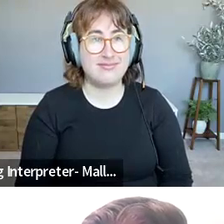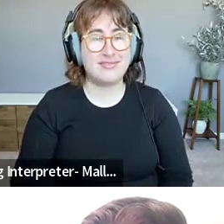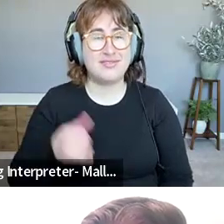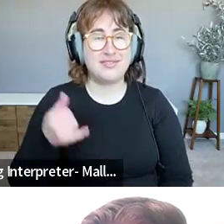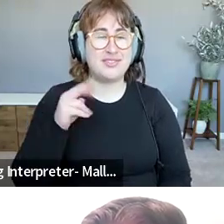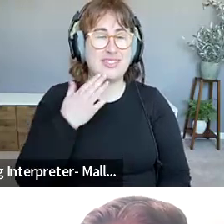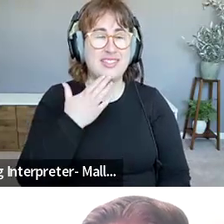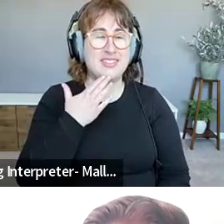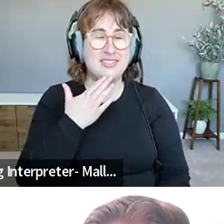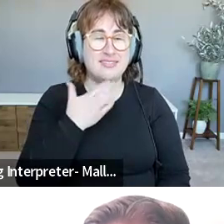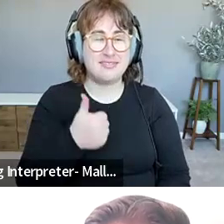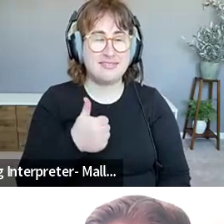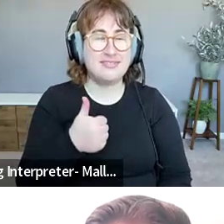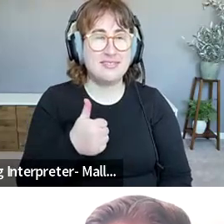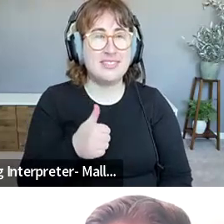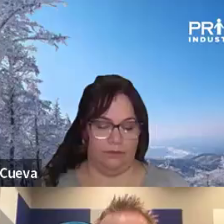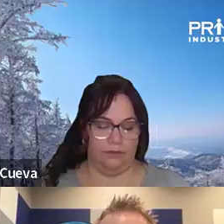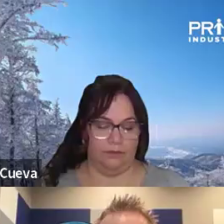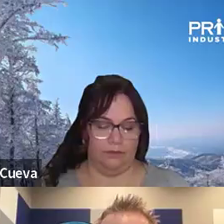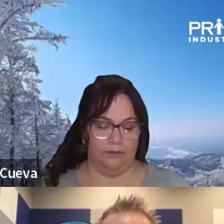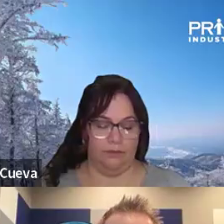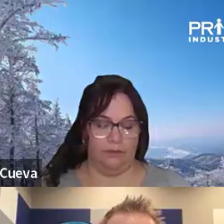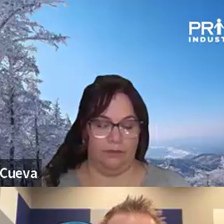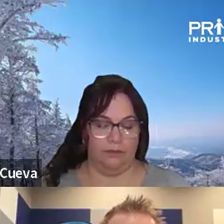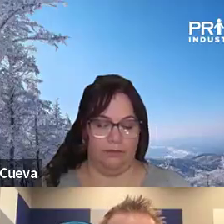Thank you very much, Michael.